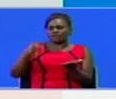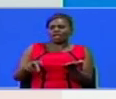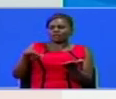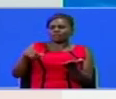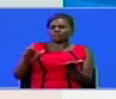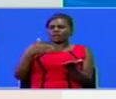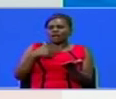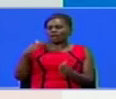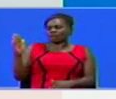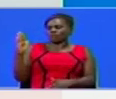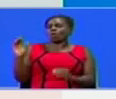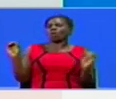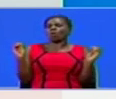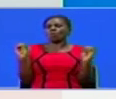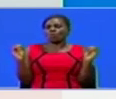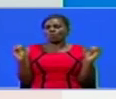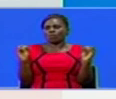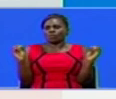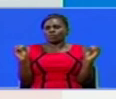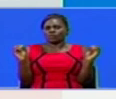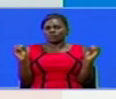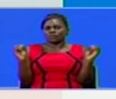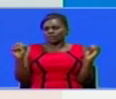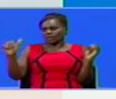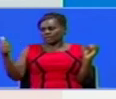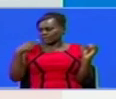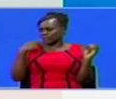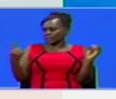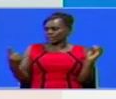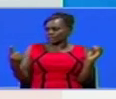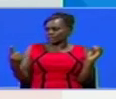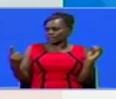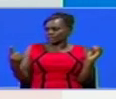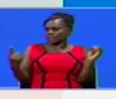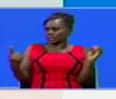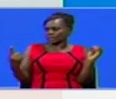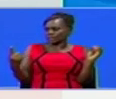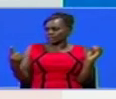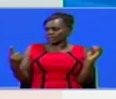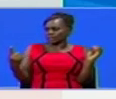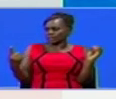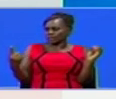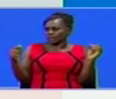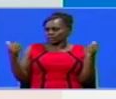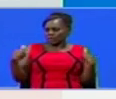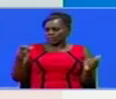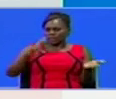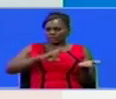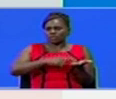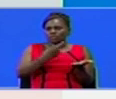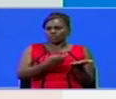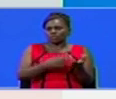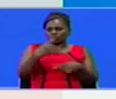was already instability in that place. Michael Kwambo says on Twitter, the never-ending Kenyan resource